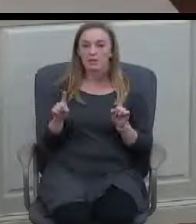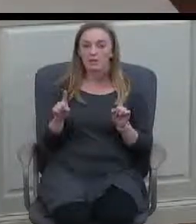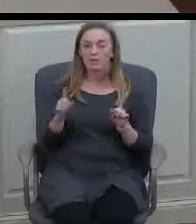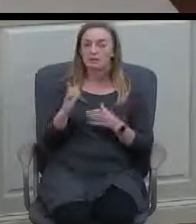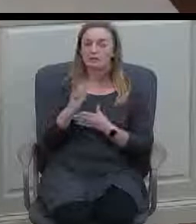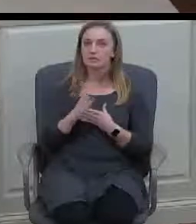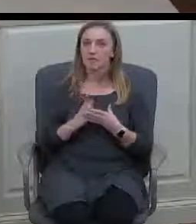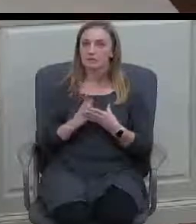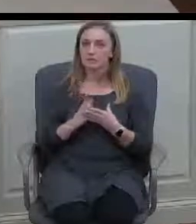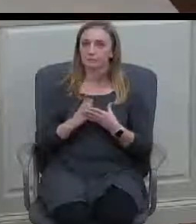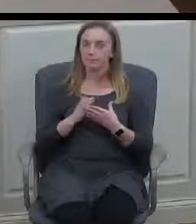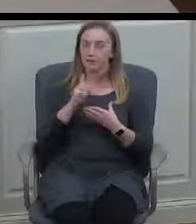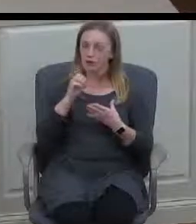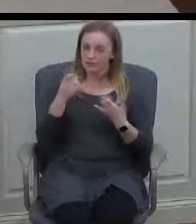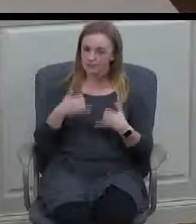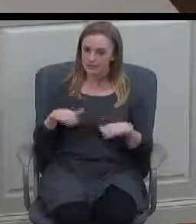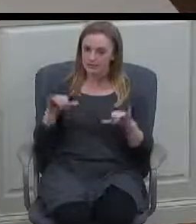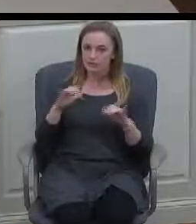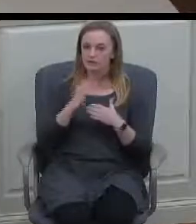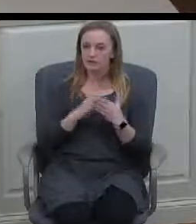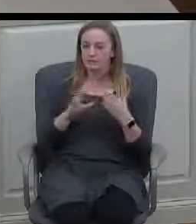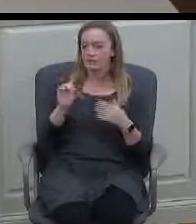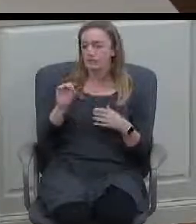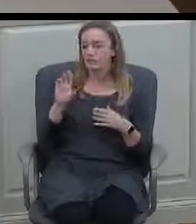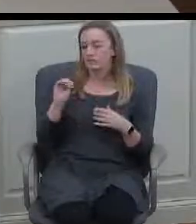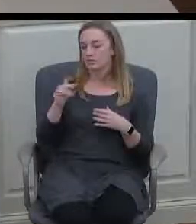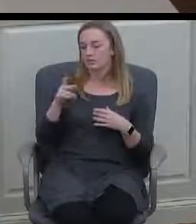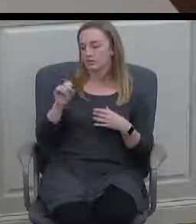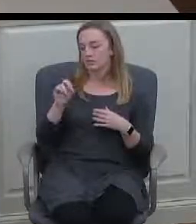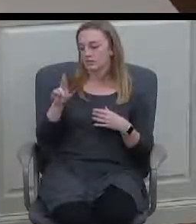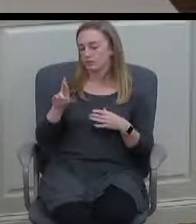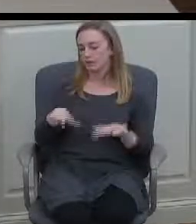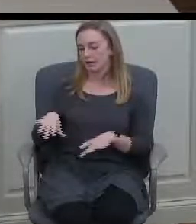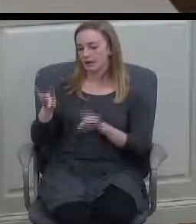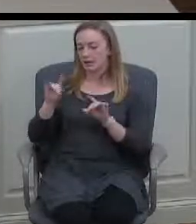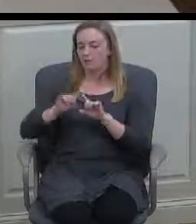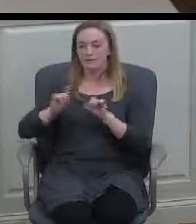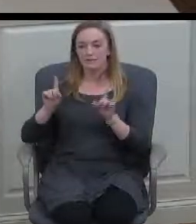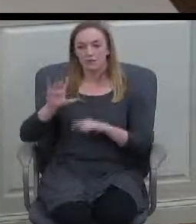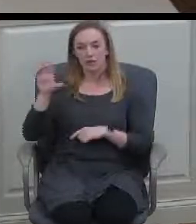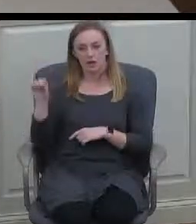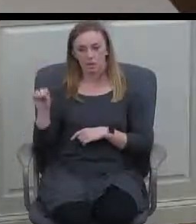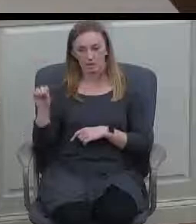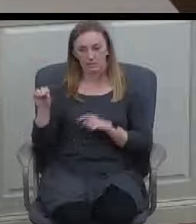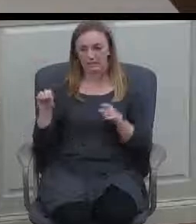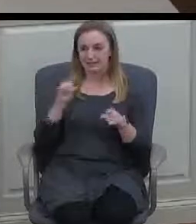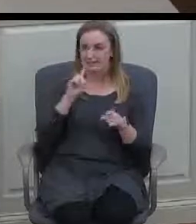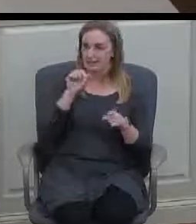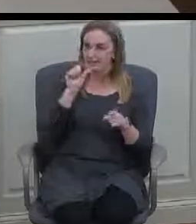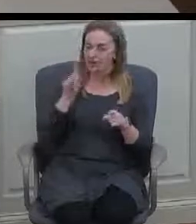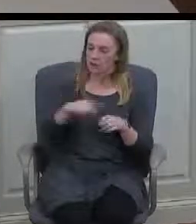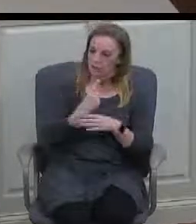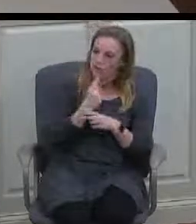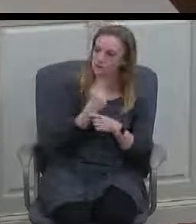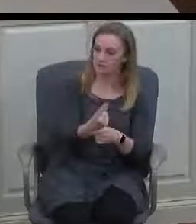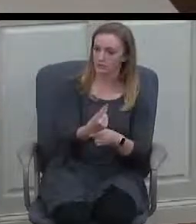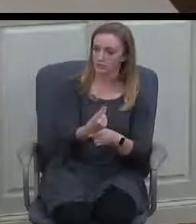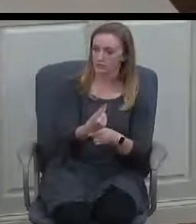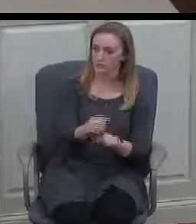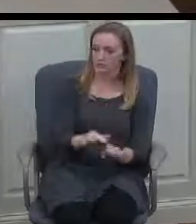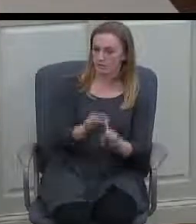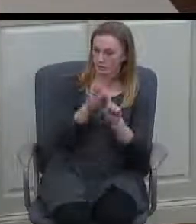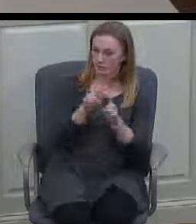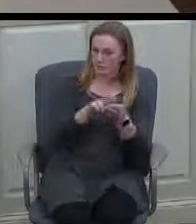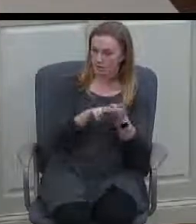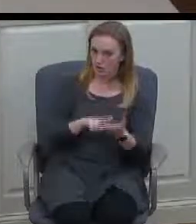so there are still dumpster pickups that is done by a different company. This is not an exclusive contract. It is not a